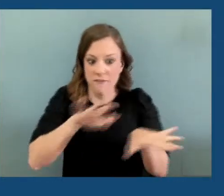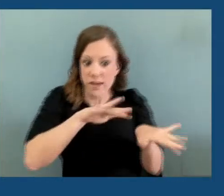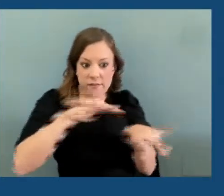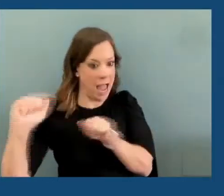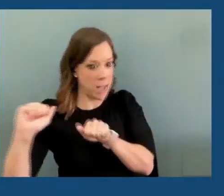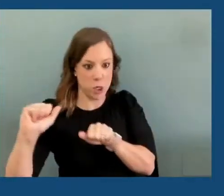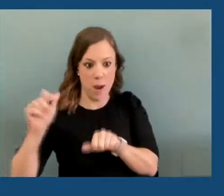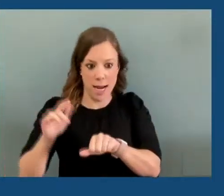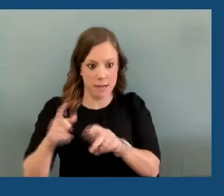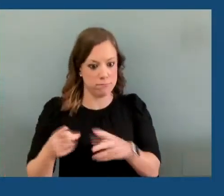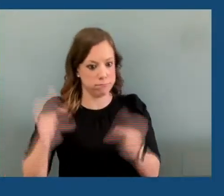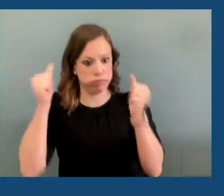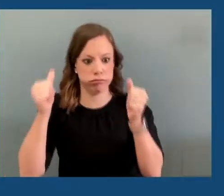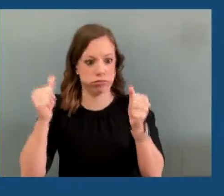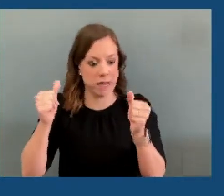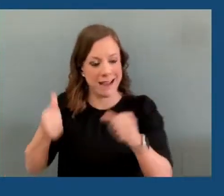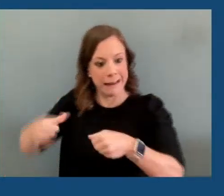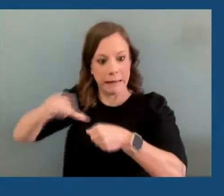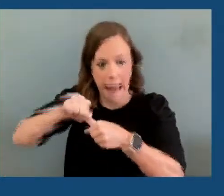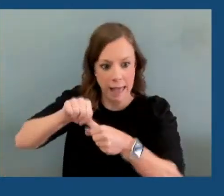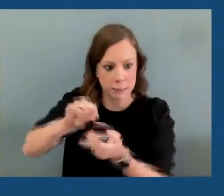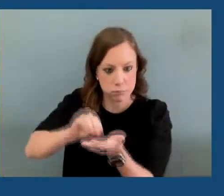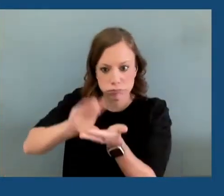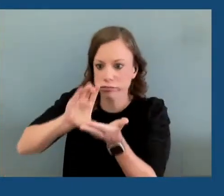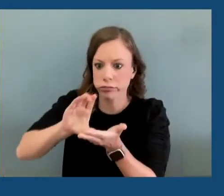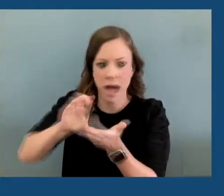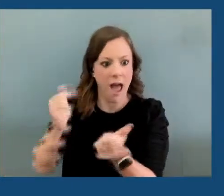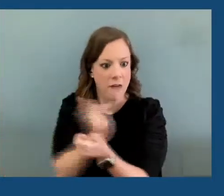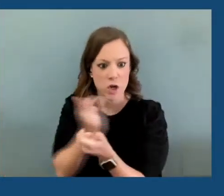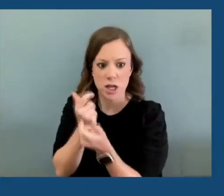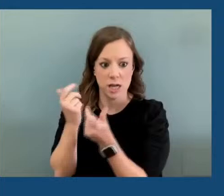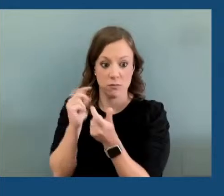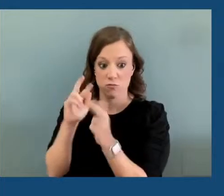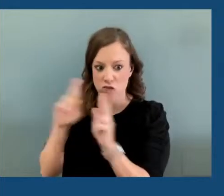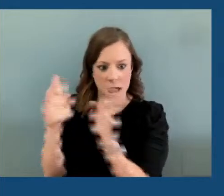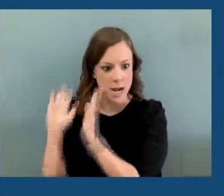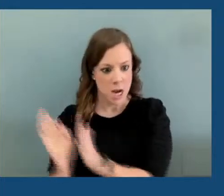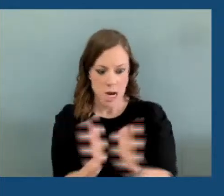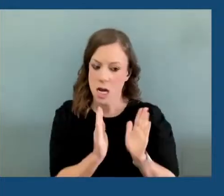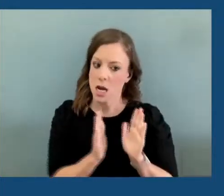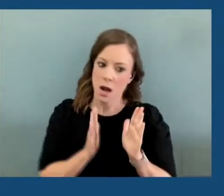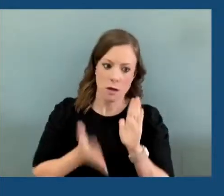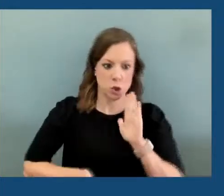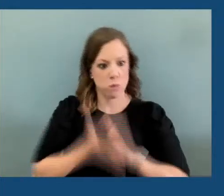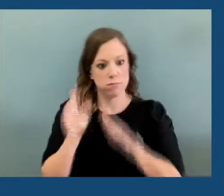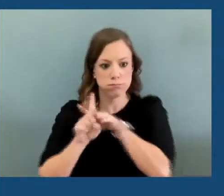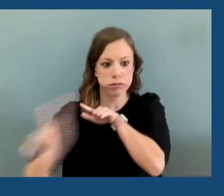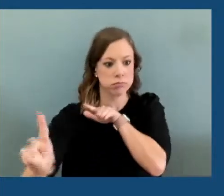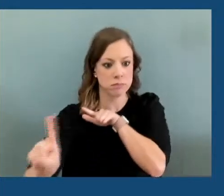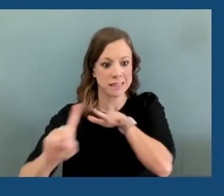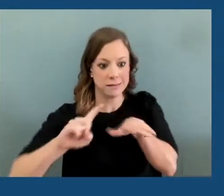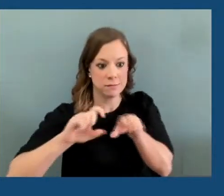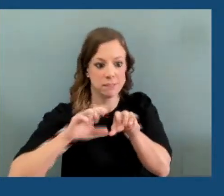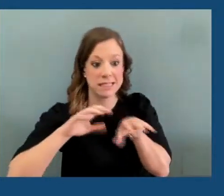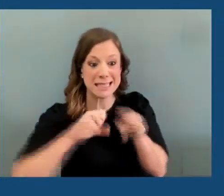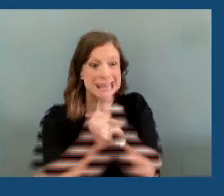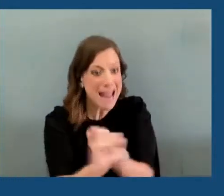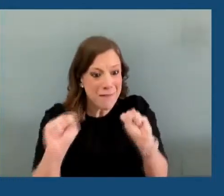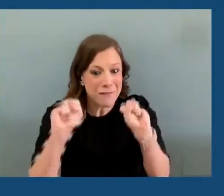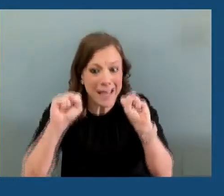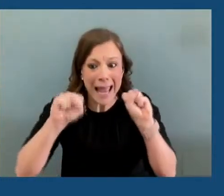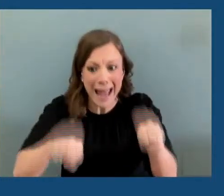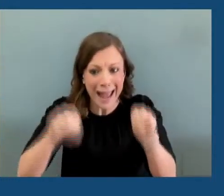those issues that are real today could be solved with what we're doing here. That's why I want to break it down to what we